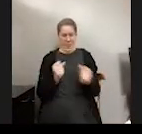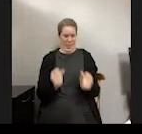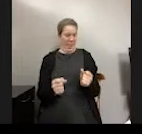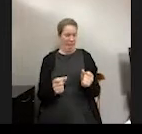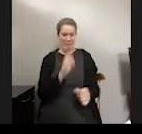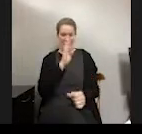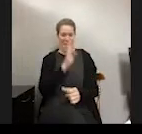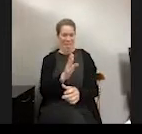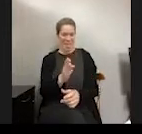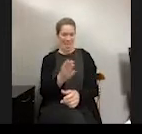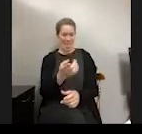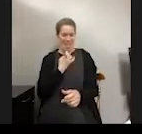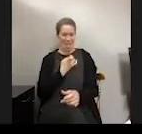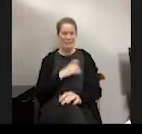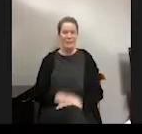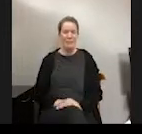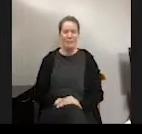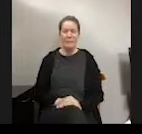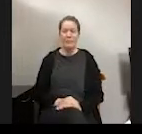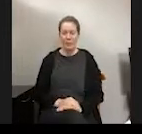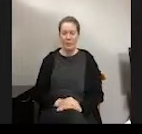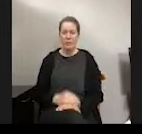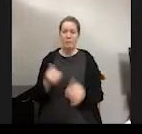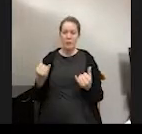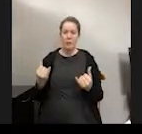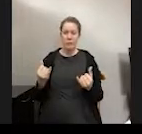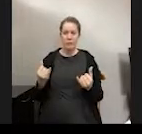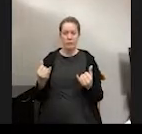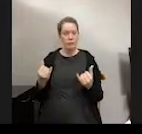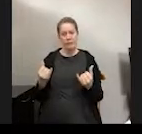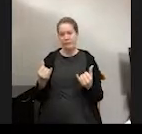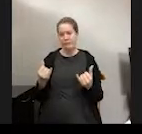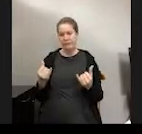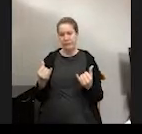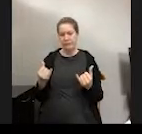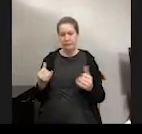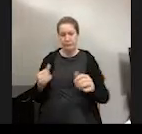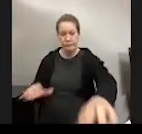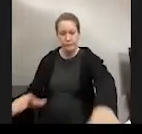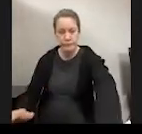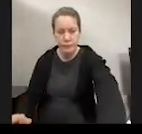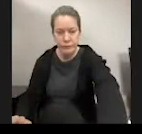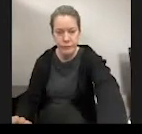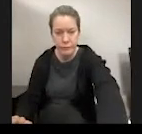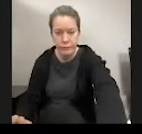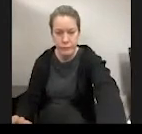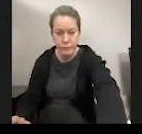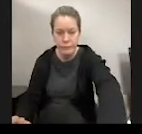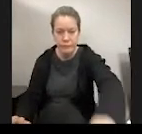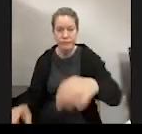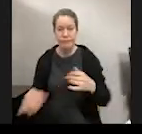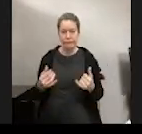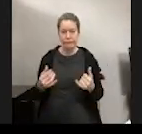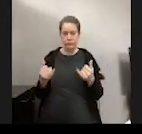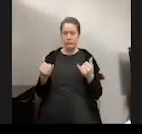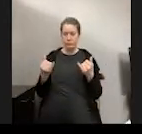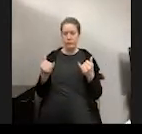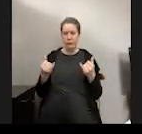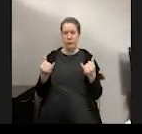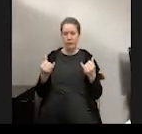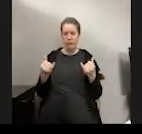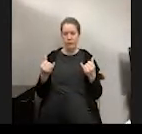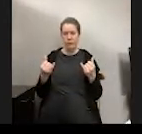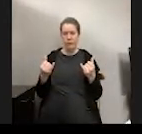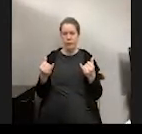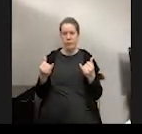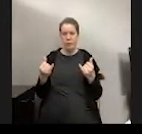many of you might know by now that the year of public art, Artworks Deal, has been postponed. We'll now be launching in September, and that